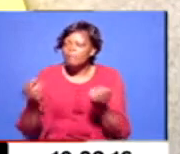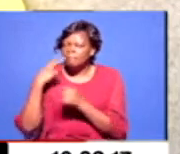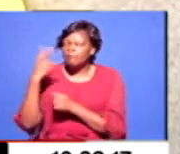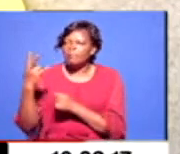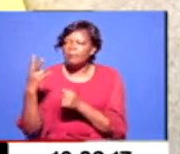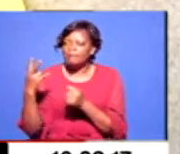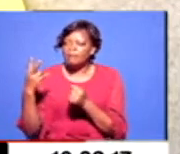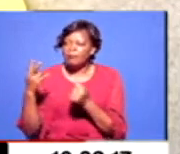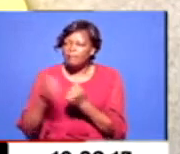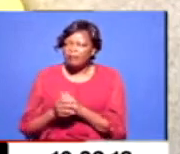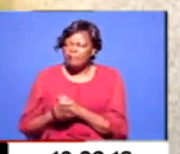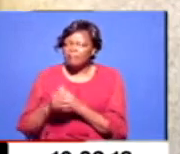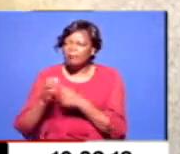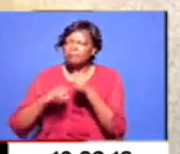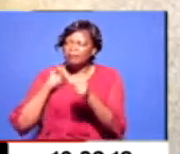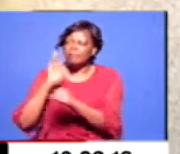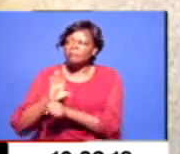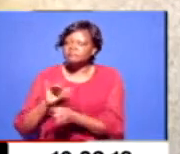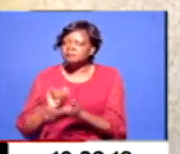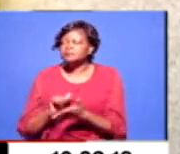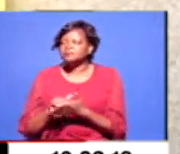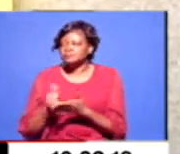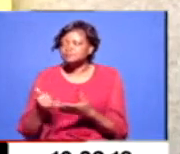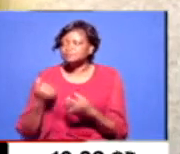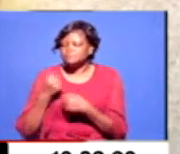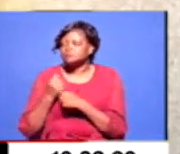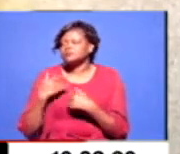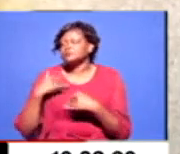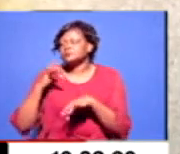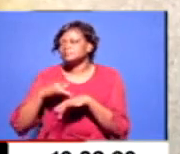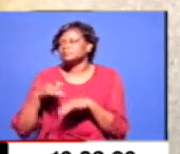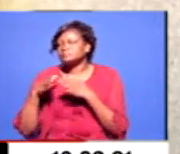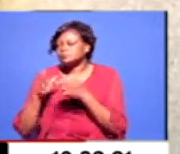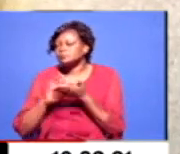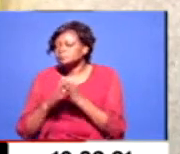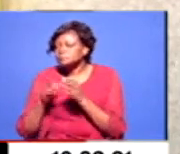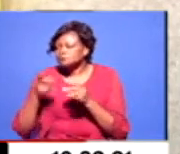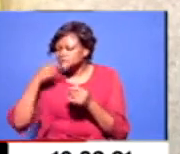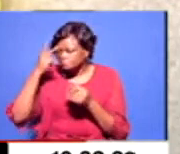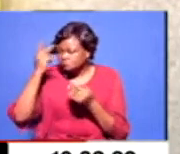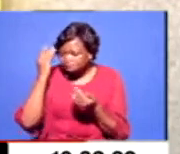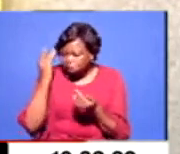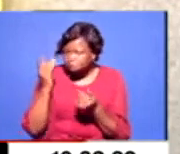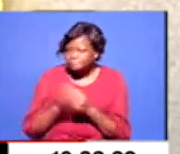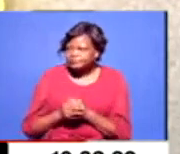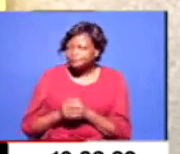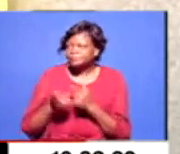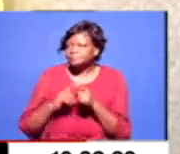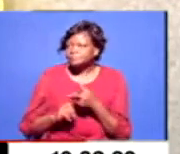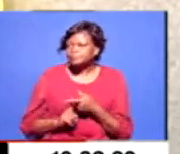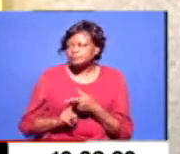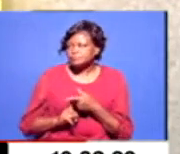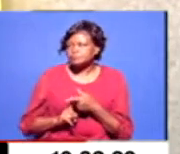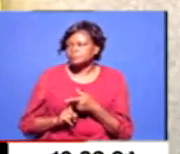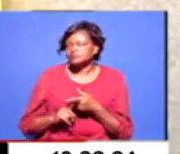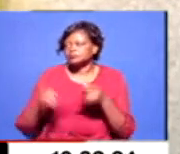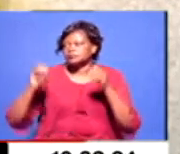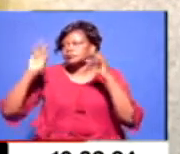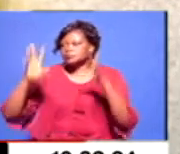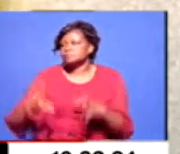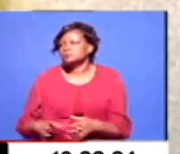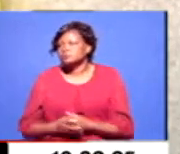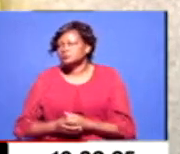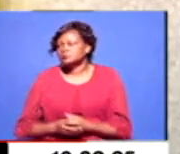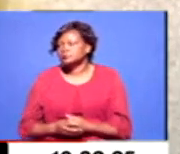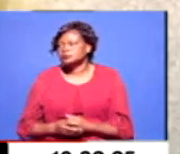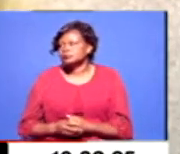movies that leads them to early sex without even the parents knowing. Mm-hmm. Apart from that, our teachers get it so